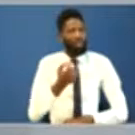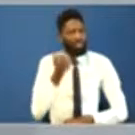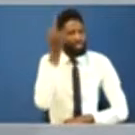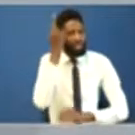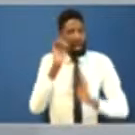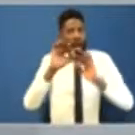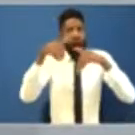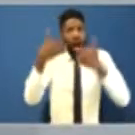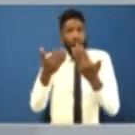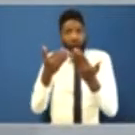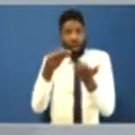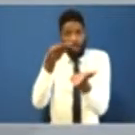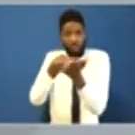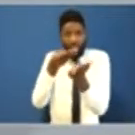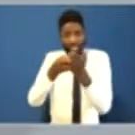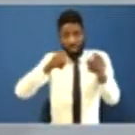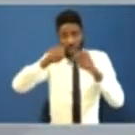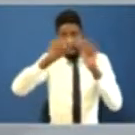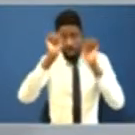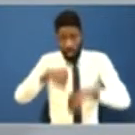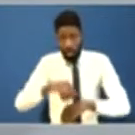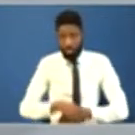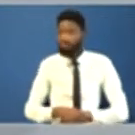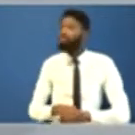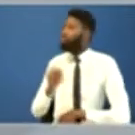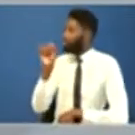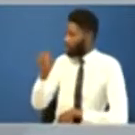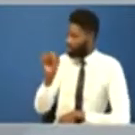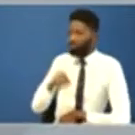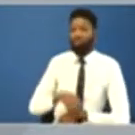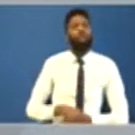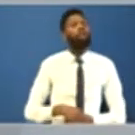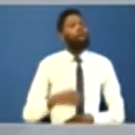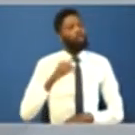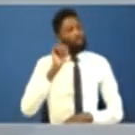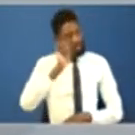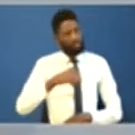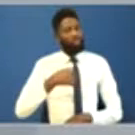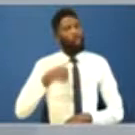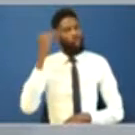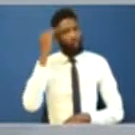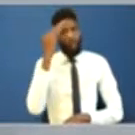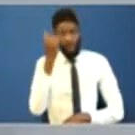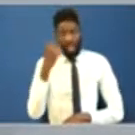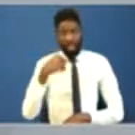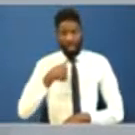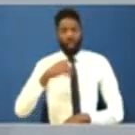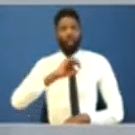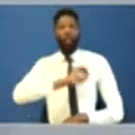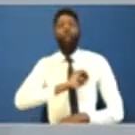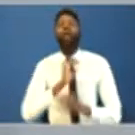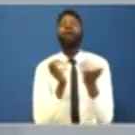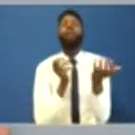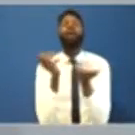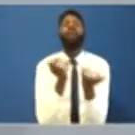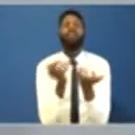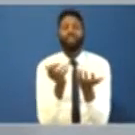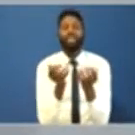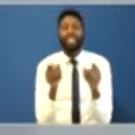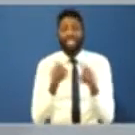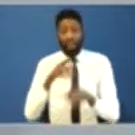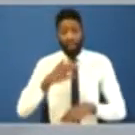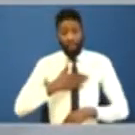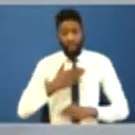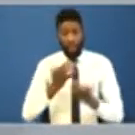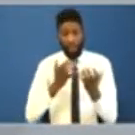way to manage finances correct i know i do because i'm a business owner and i've run my